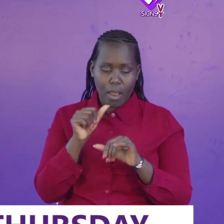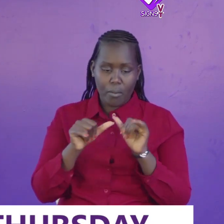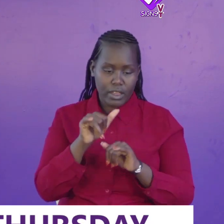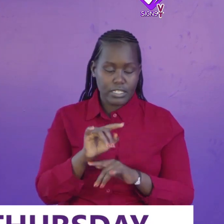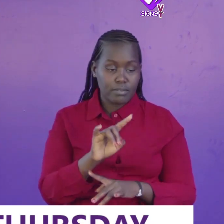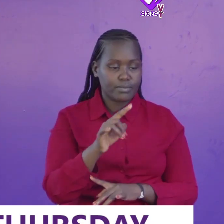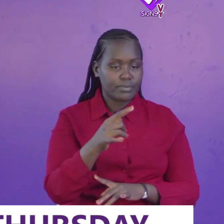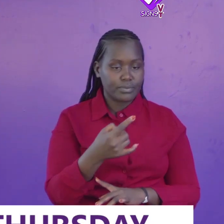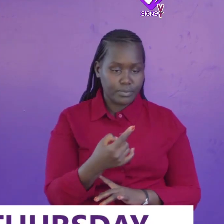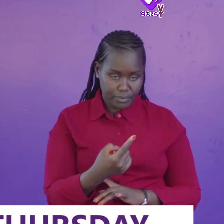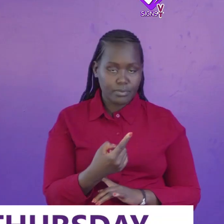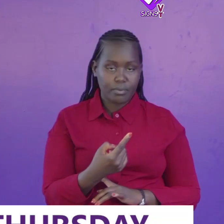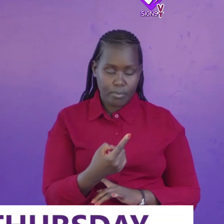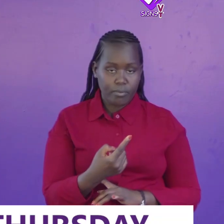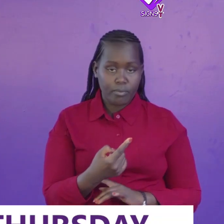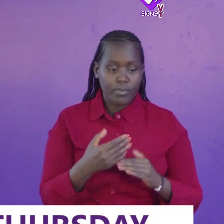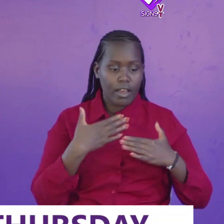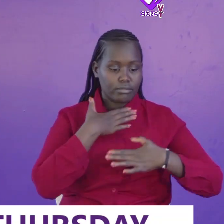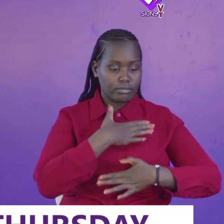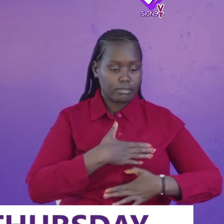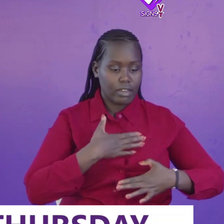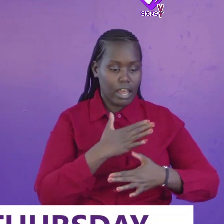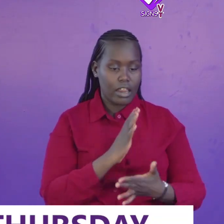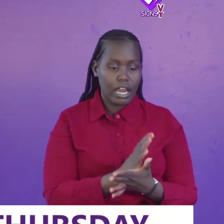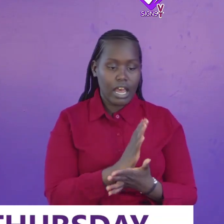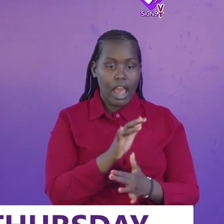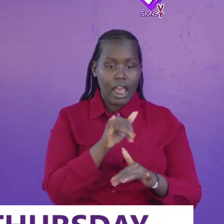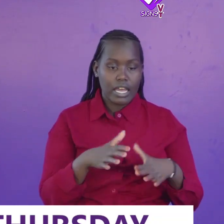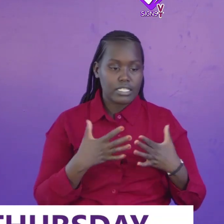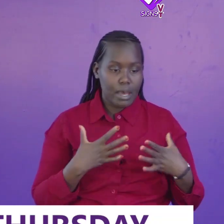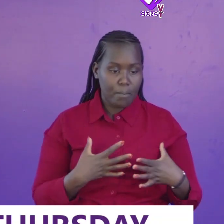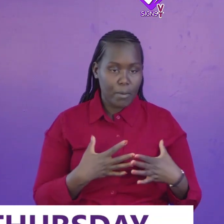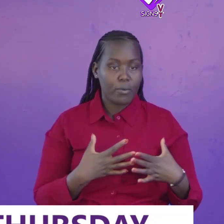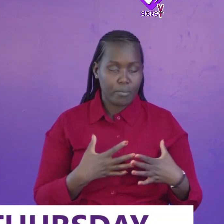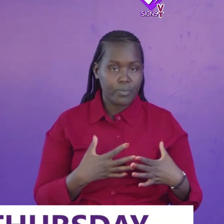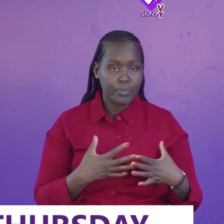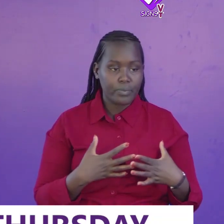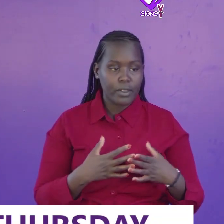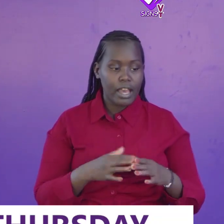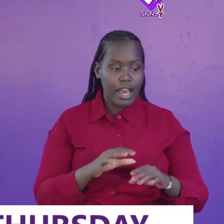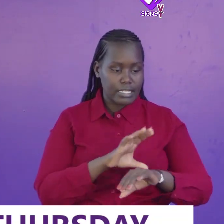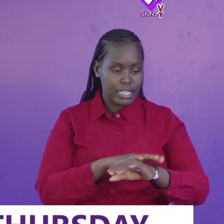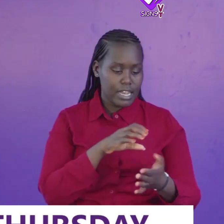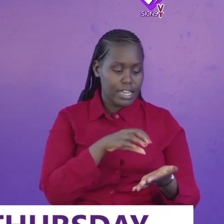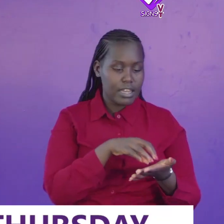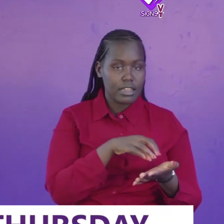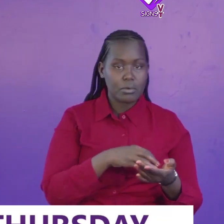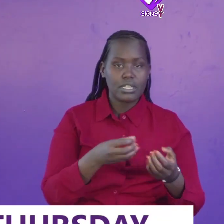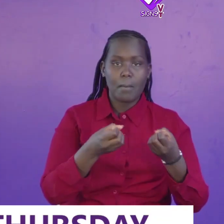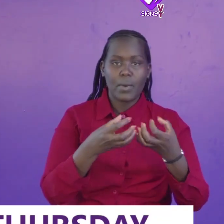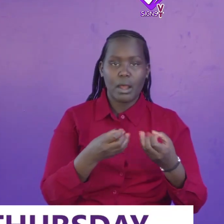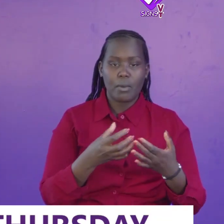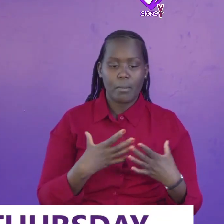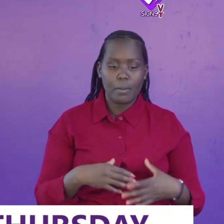first and foremost, I appreciate the fact that people are now taking up on this matter, as many people want